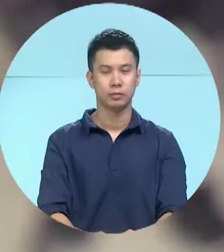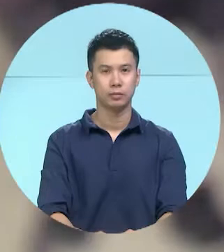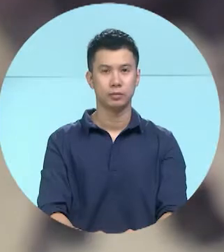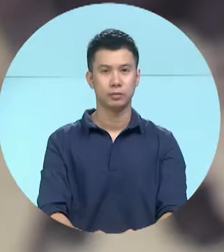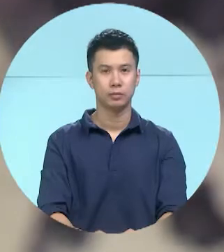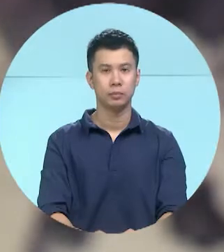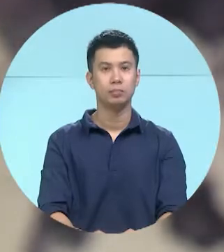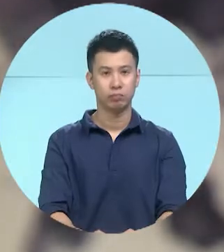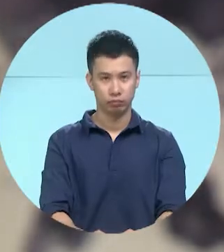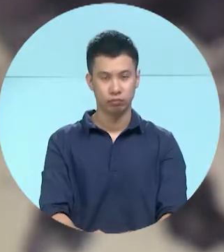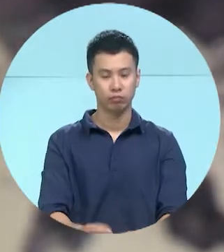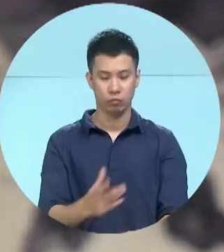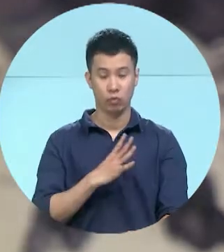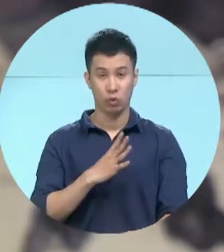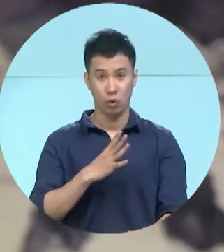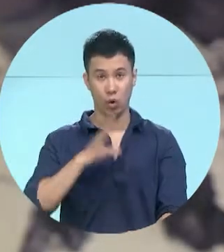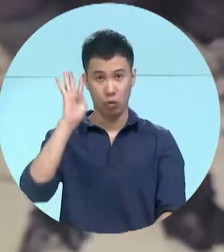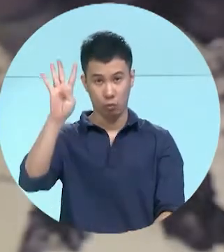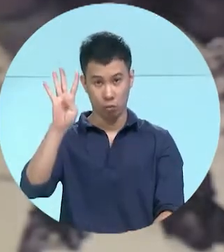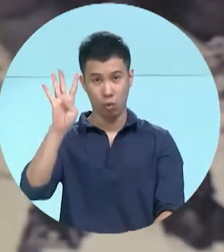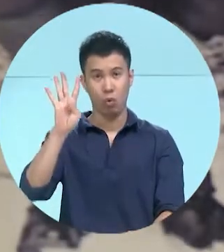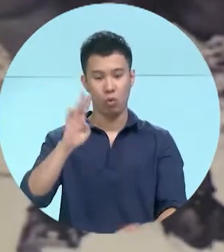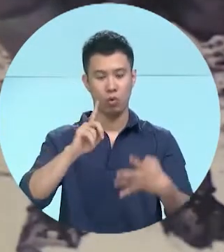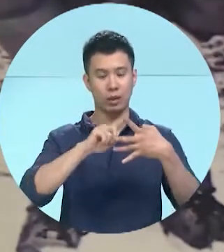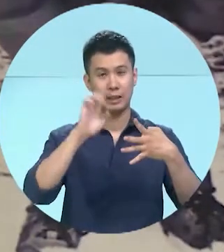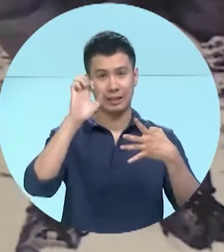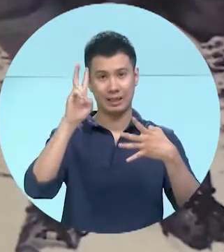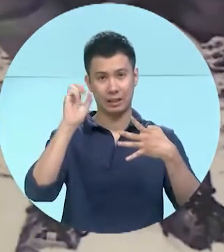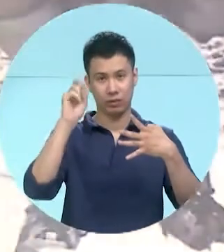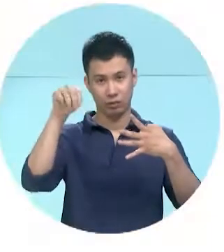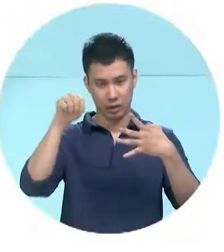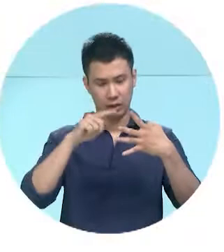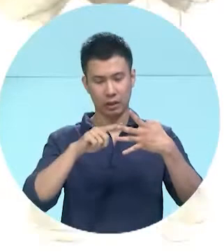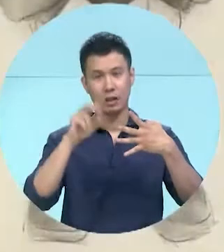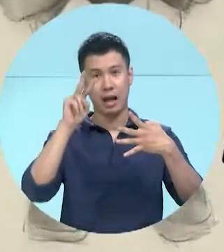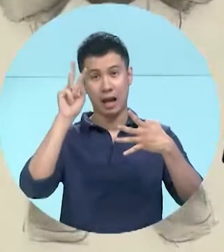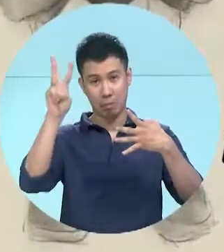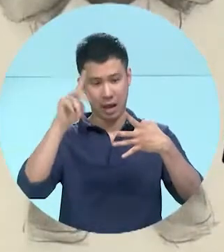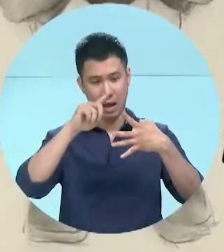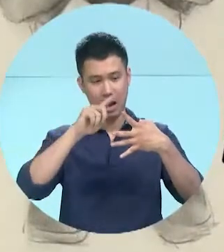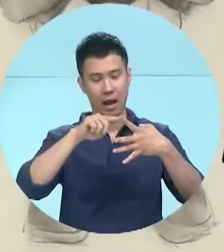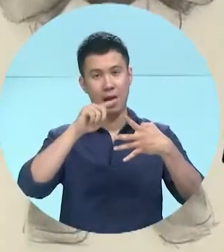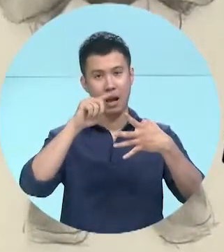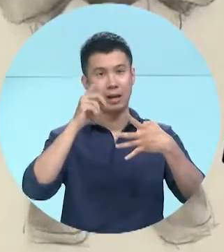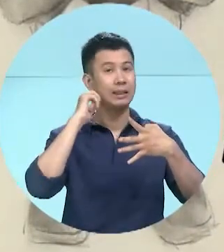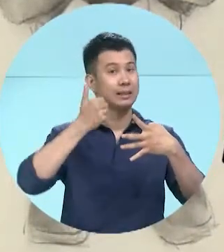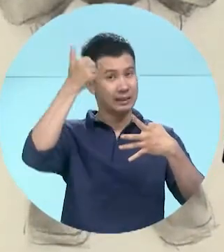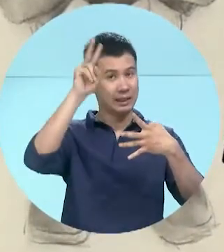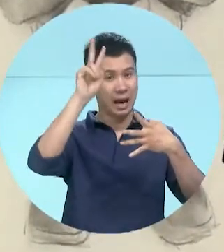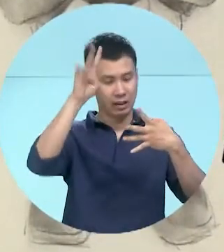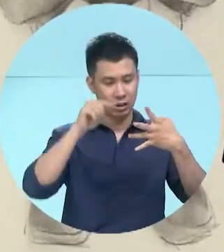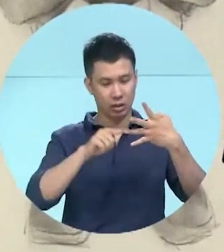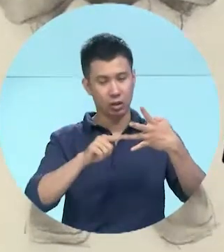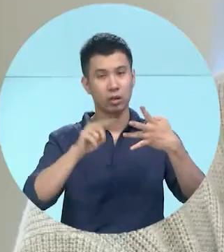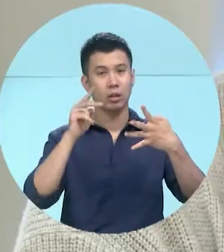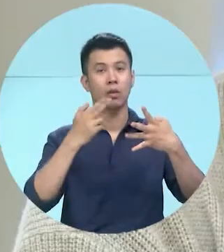Yeah, so we have four children. Yeah, Evan has an older sister. She's 24, Evan's 23, and then he has a younger brother, 21, and another